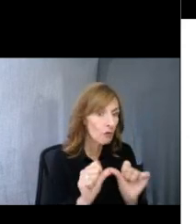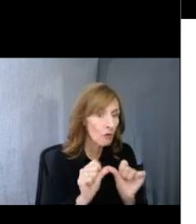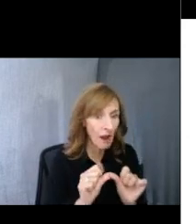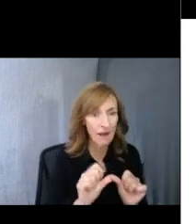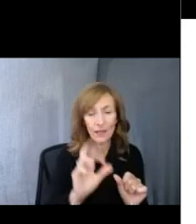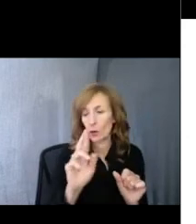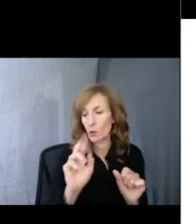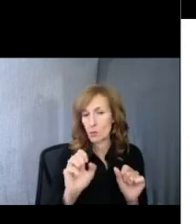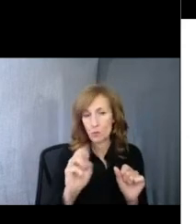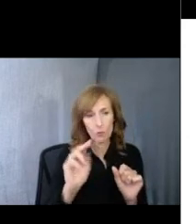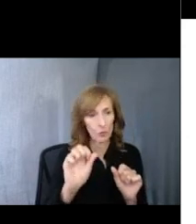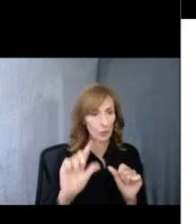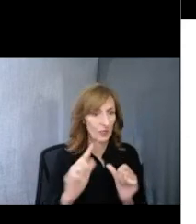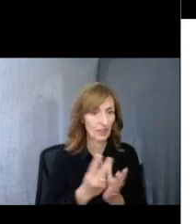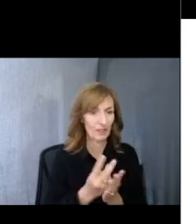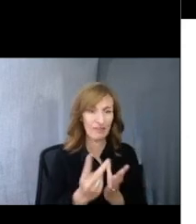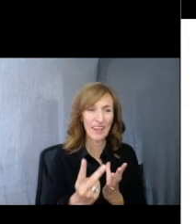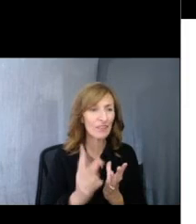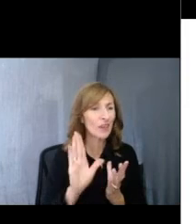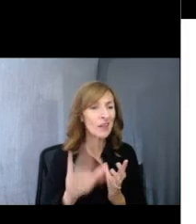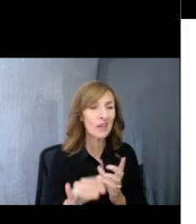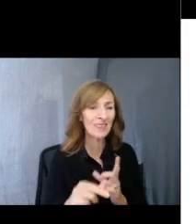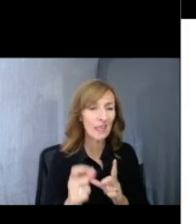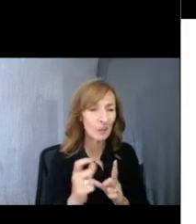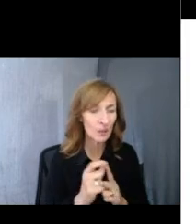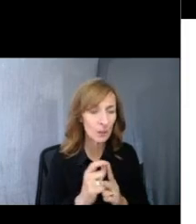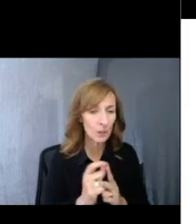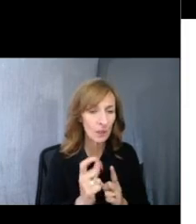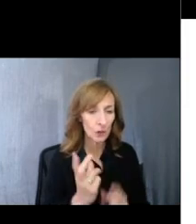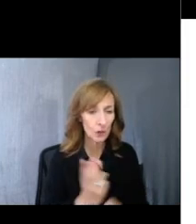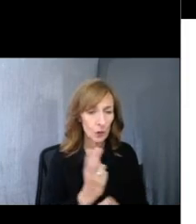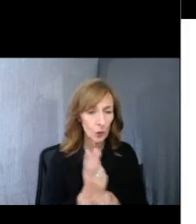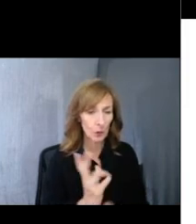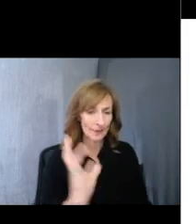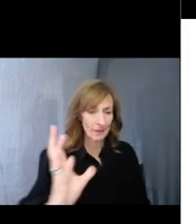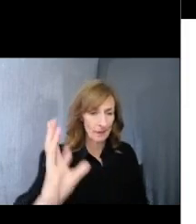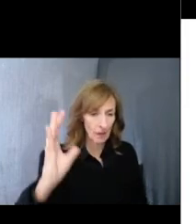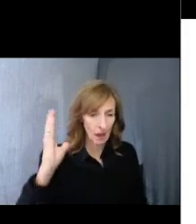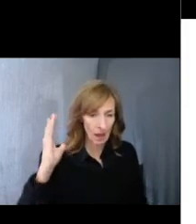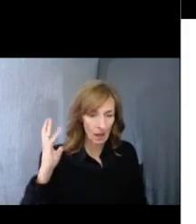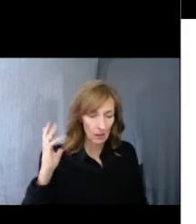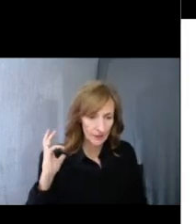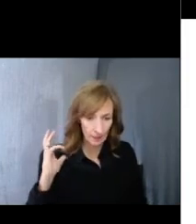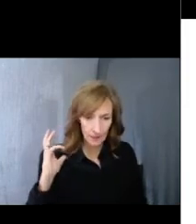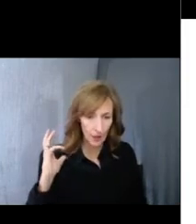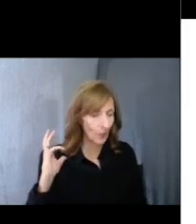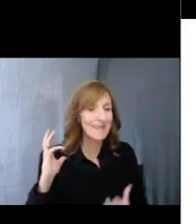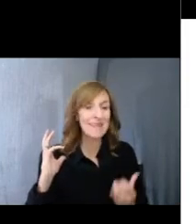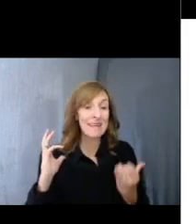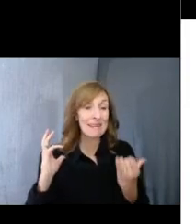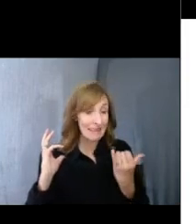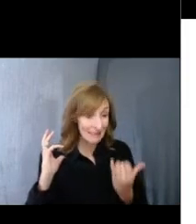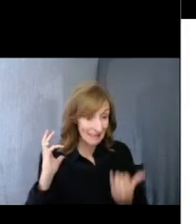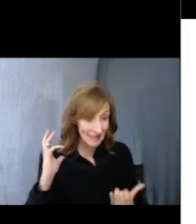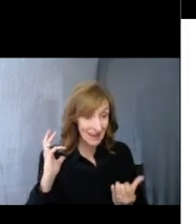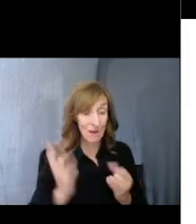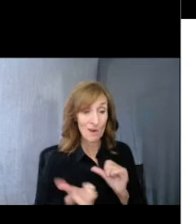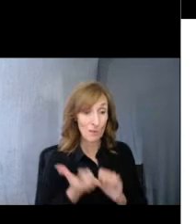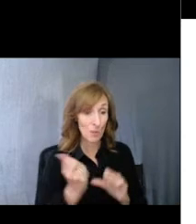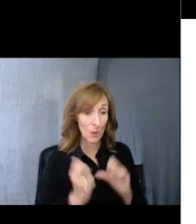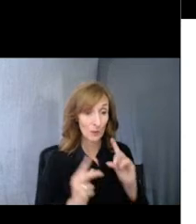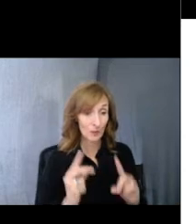we used years ago to describe the very same disease. Most people have now settled on the term chronic